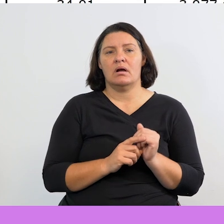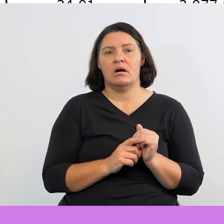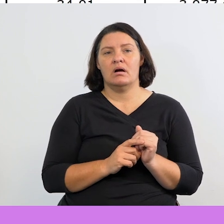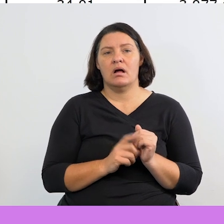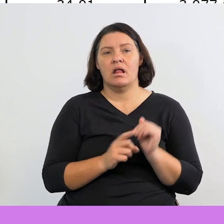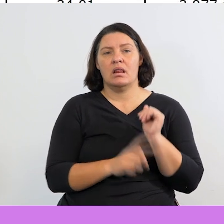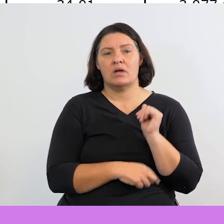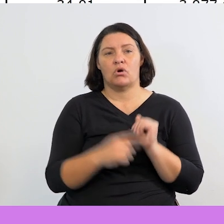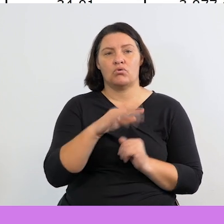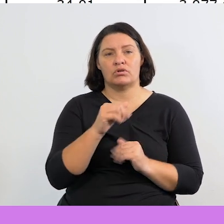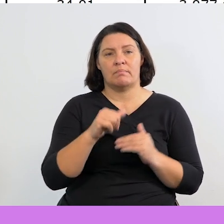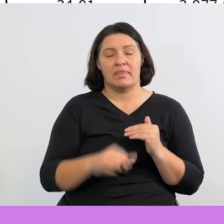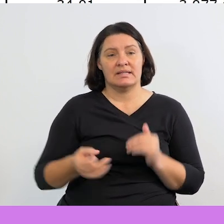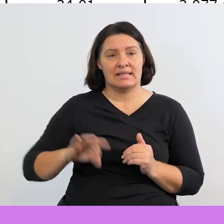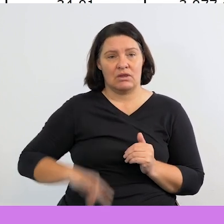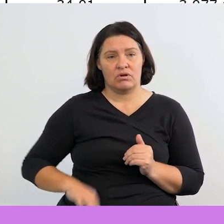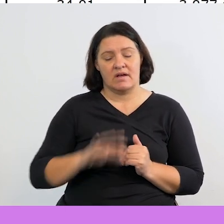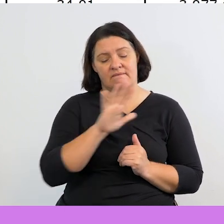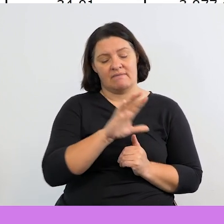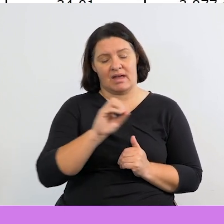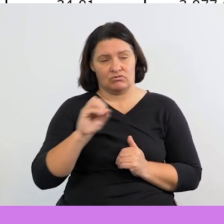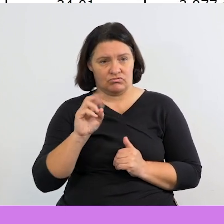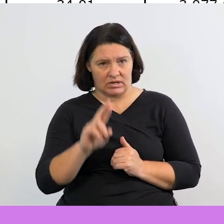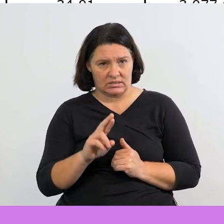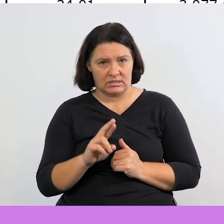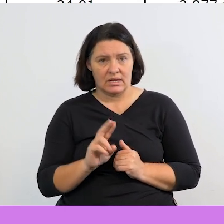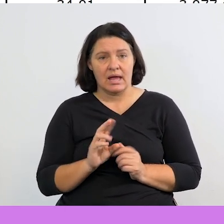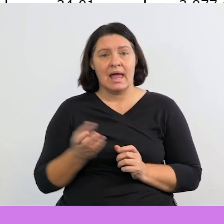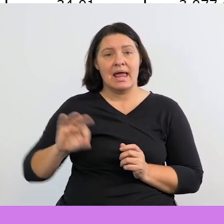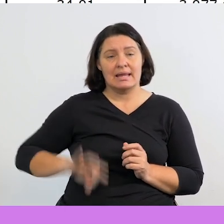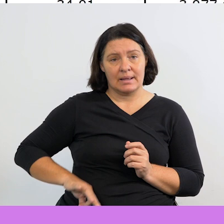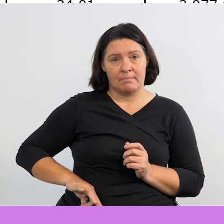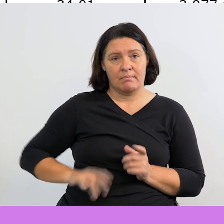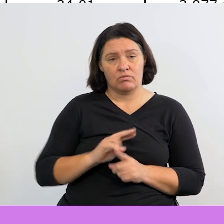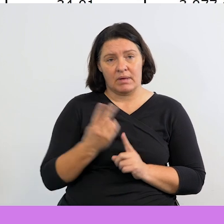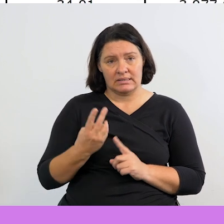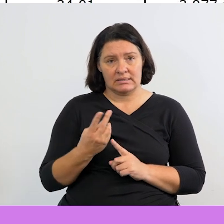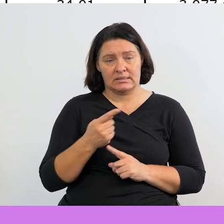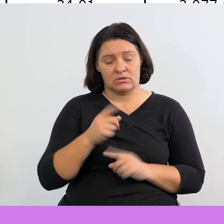gross monthly salary was 500 rand, right, the income replacement rate will be